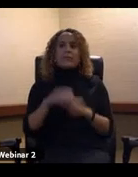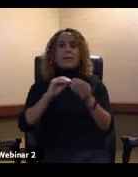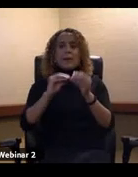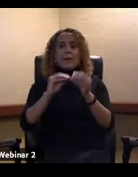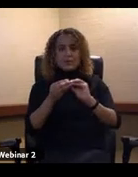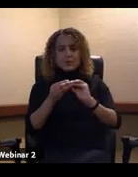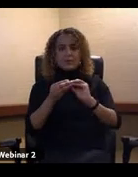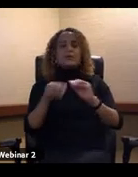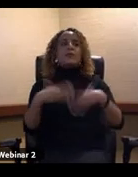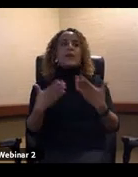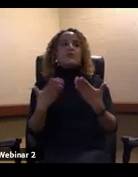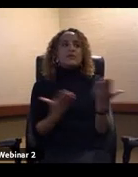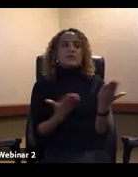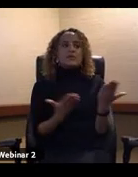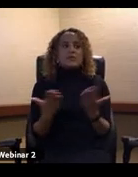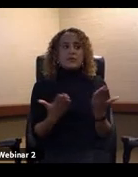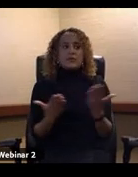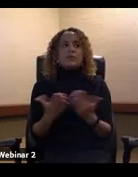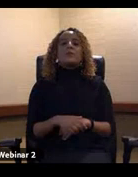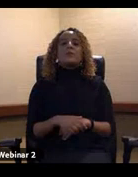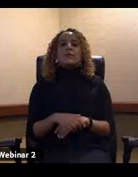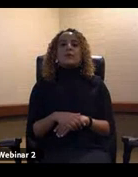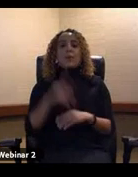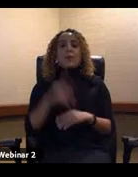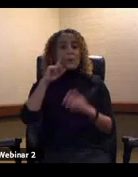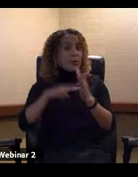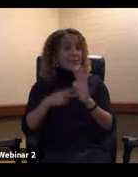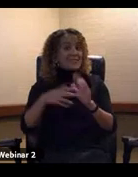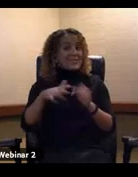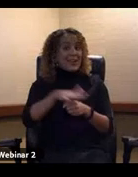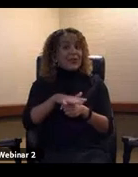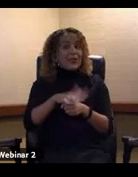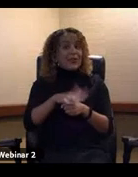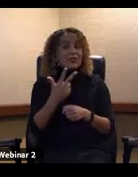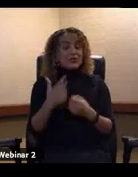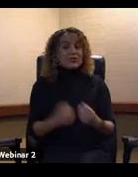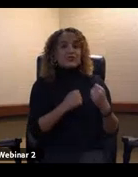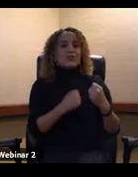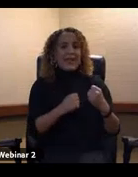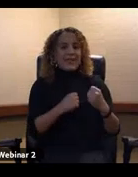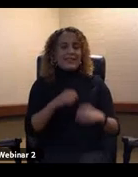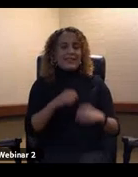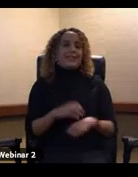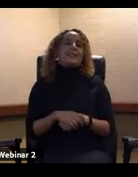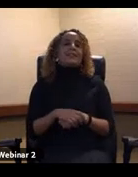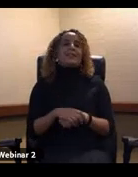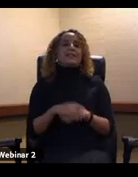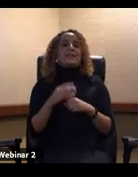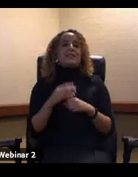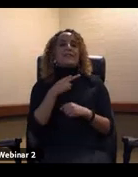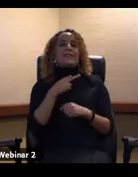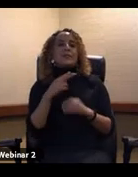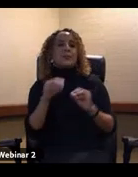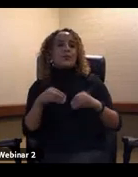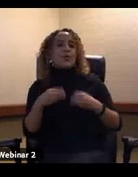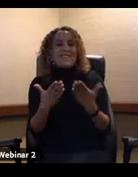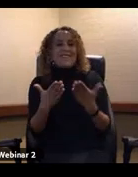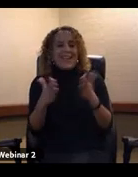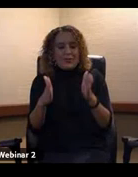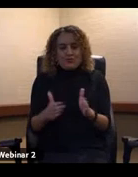provide population-specific services. Conversely, purpose area 3 is strengthening the capacity of traditional victim service